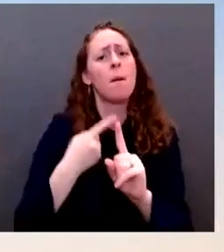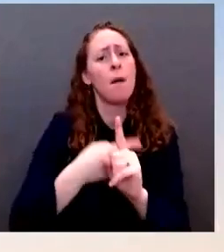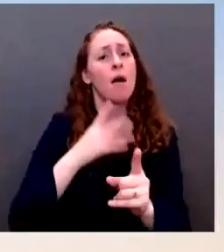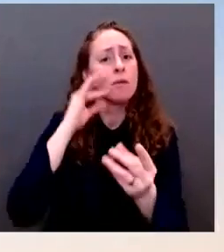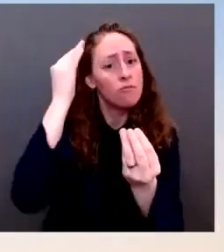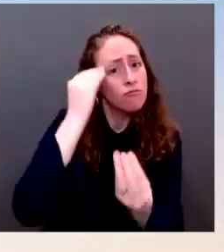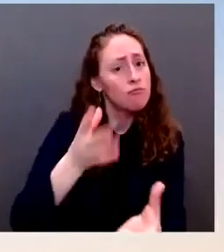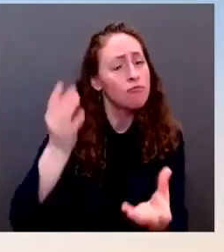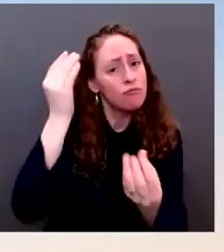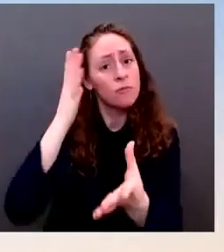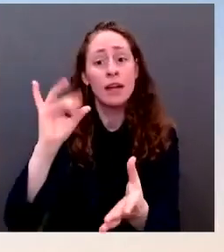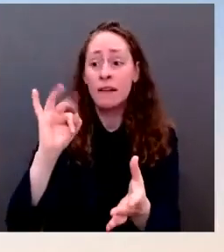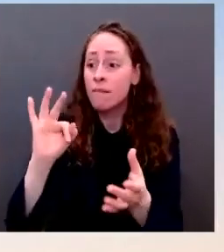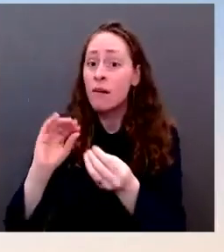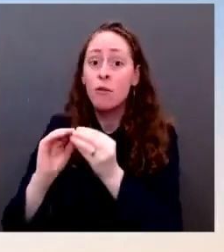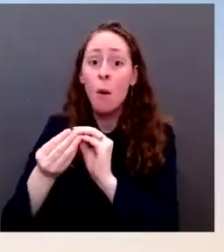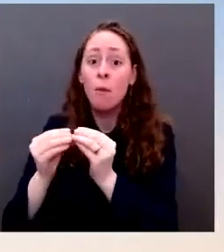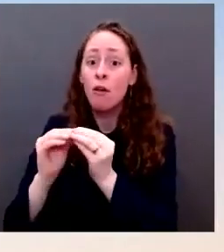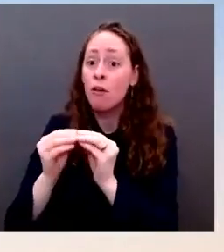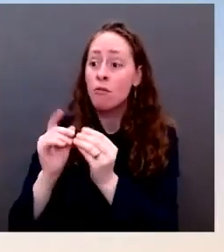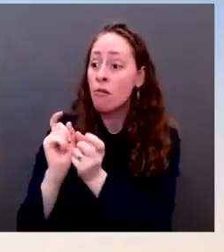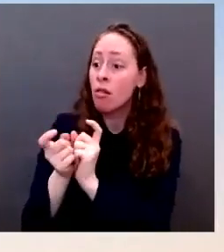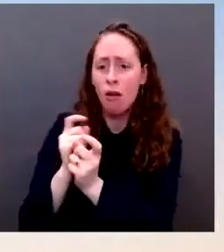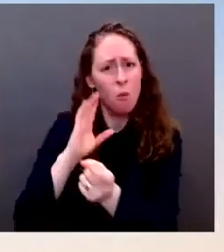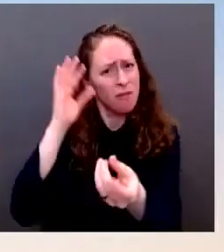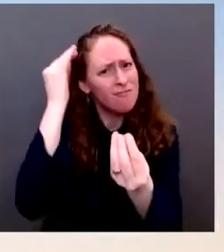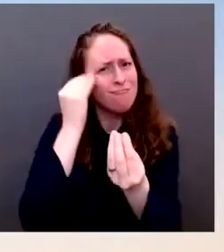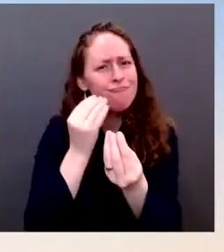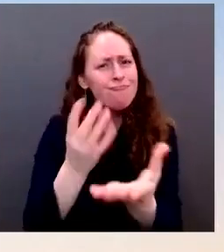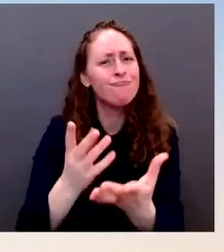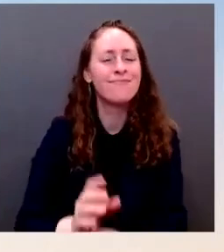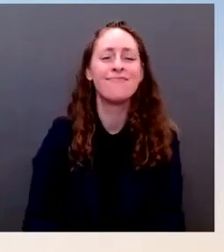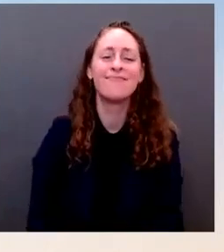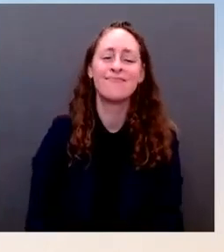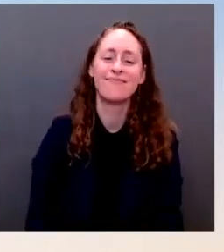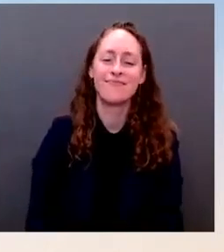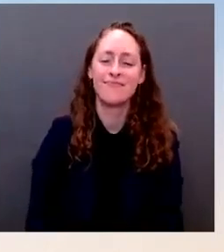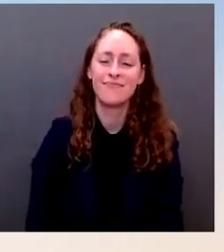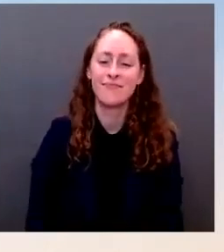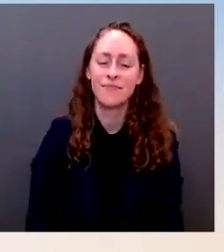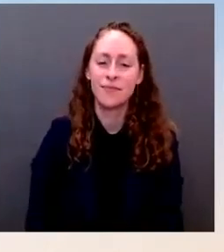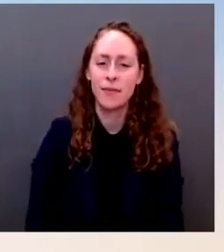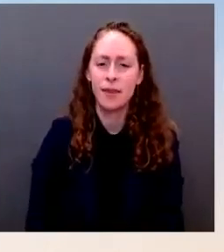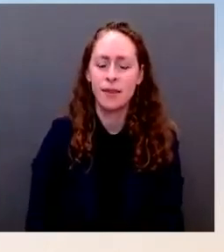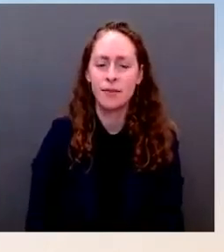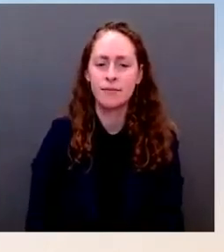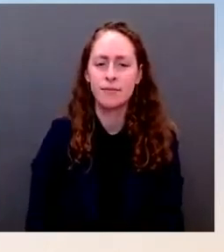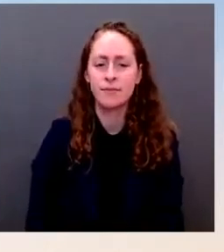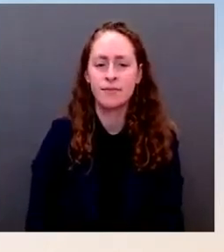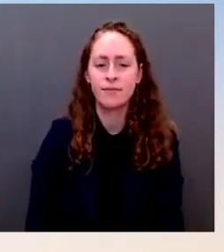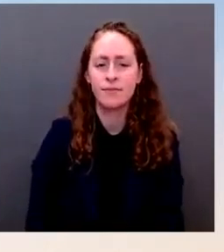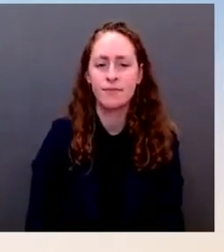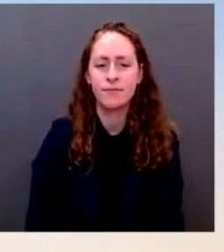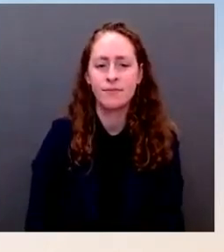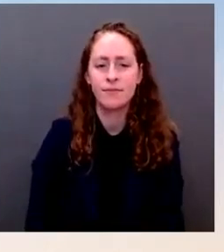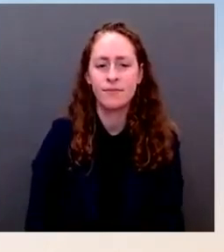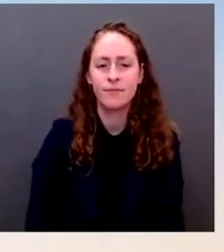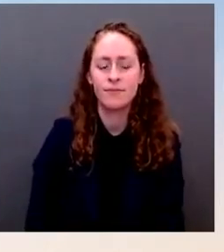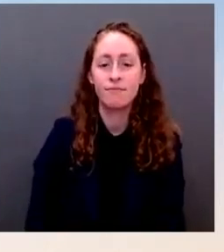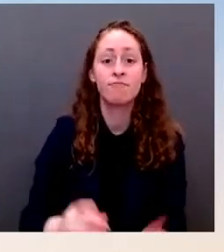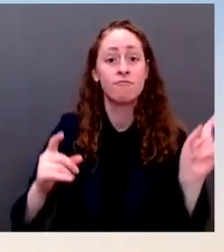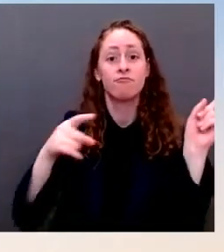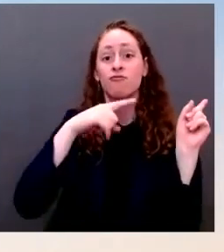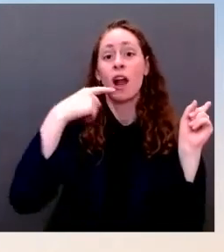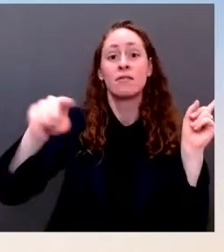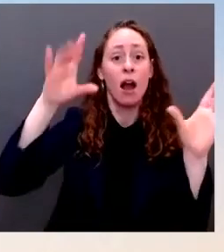President Xi and Putin met on today, I guess, and released a pretty lengthy statement after that meeting. Moving a little bit